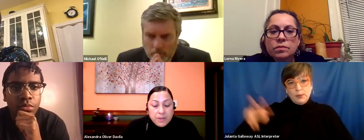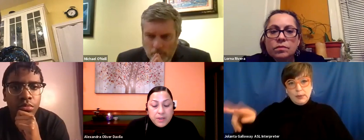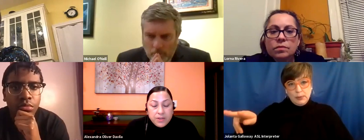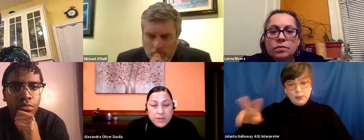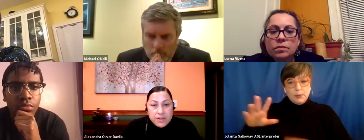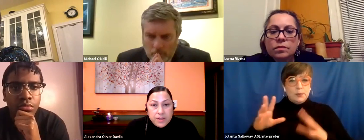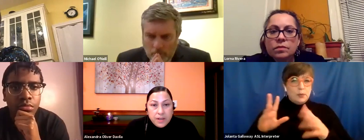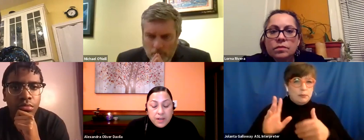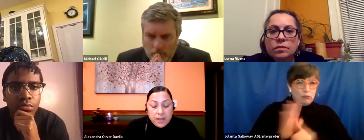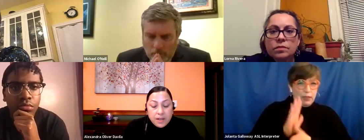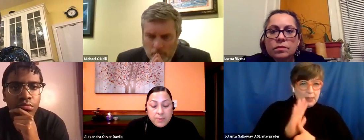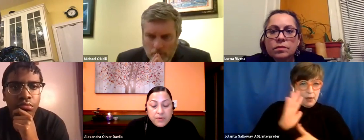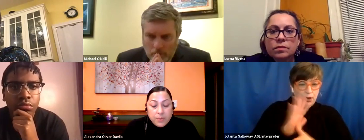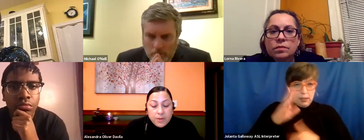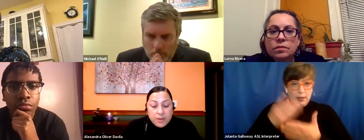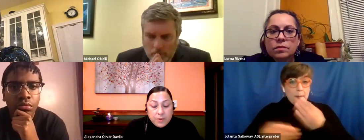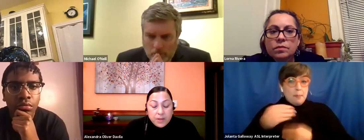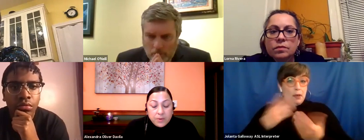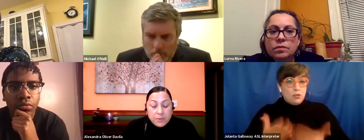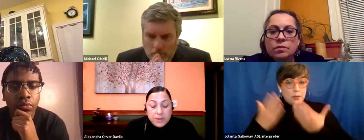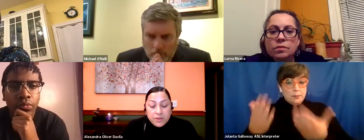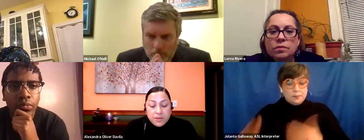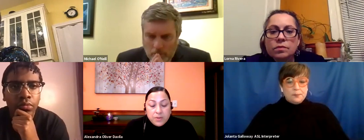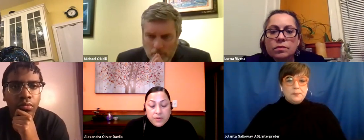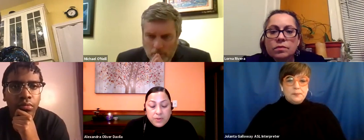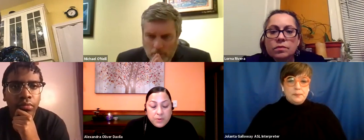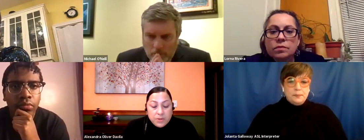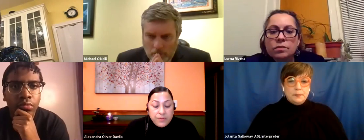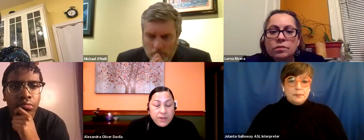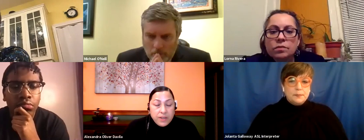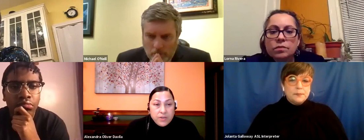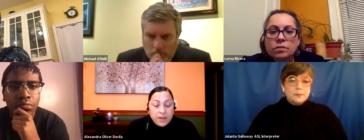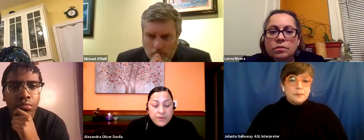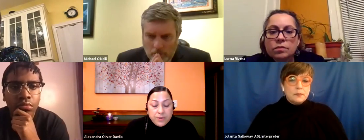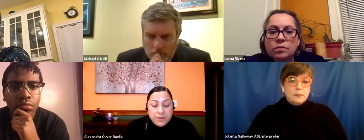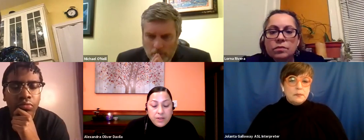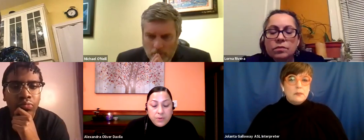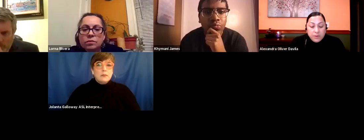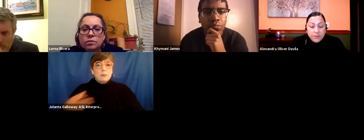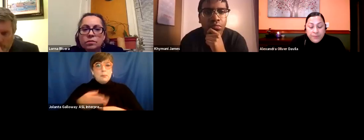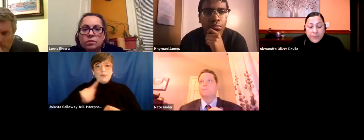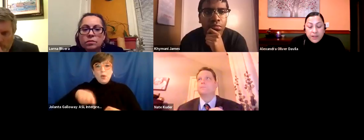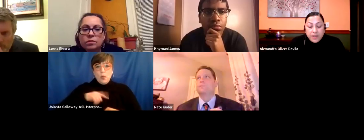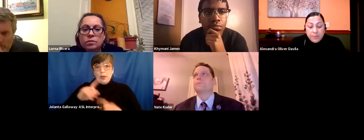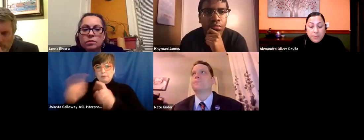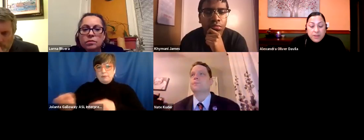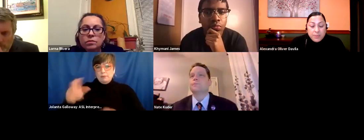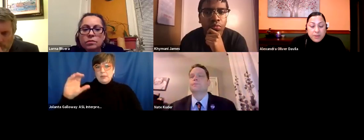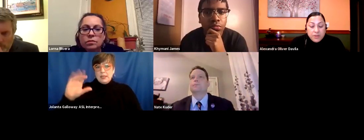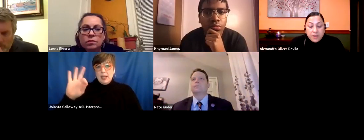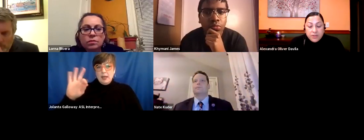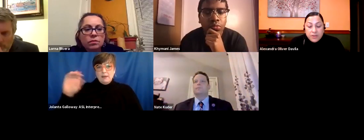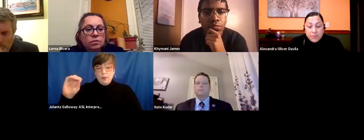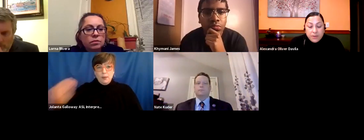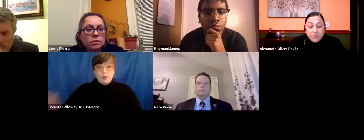budget recommendations. And before we turn this over to Chief Financial Officer Nate Cooter and the